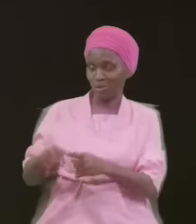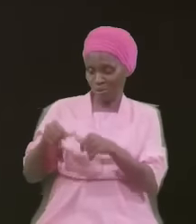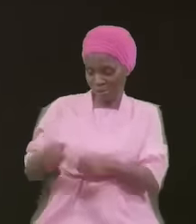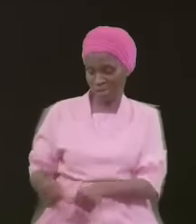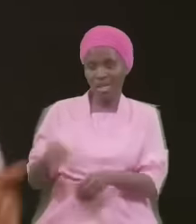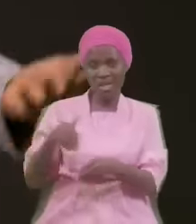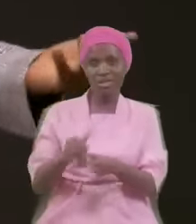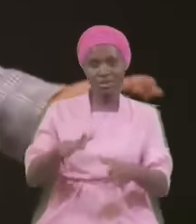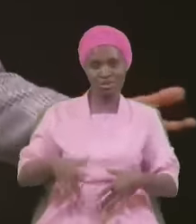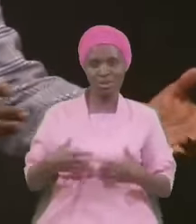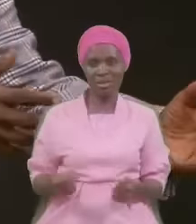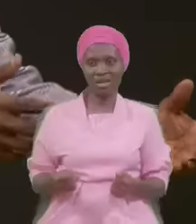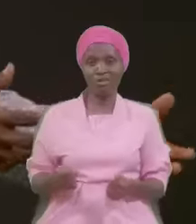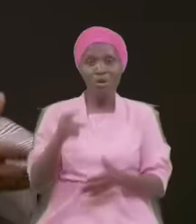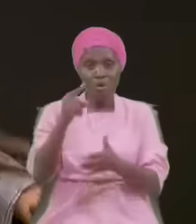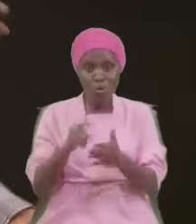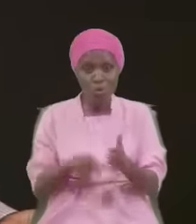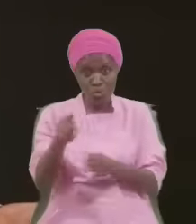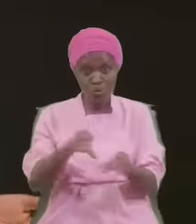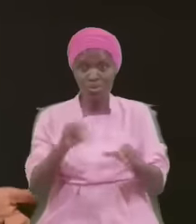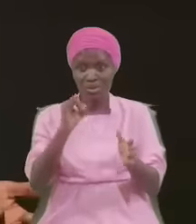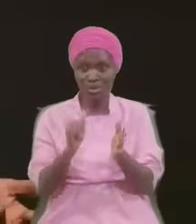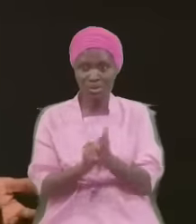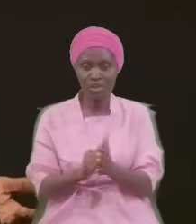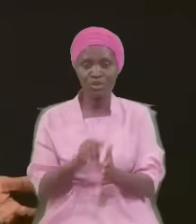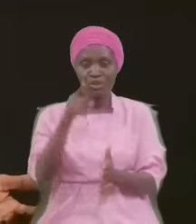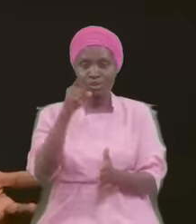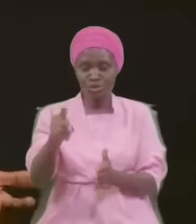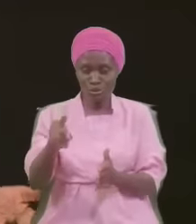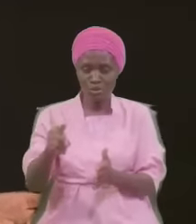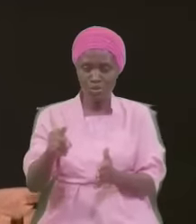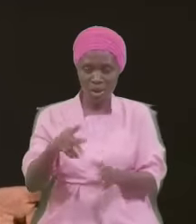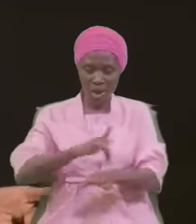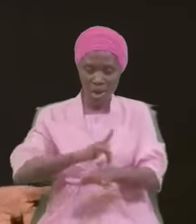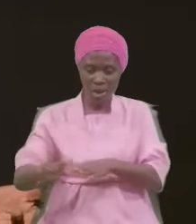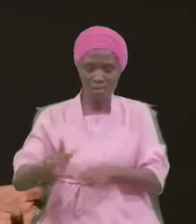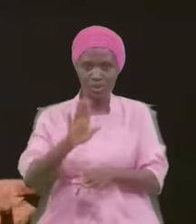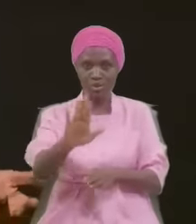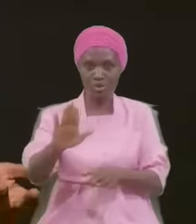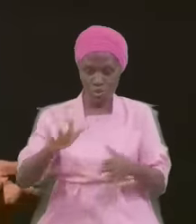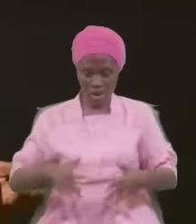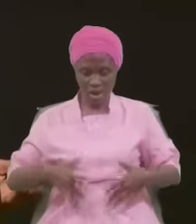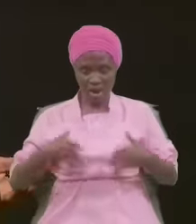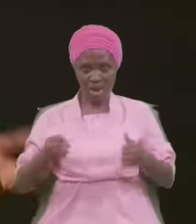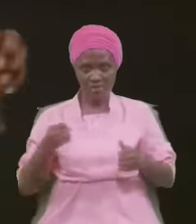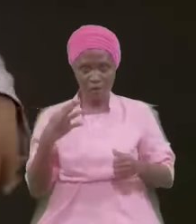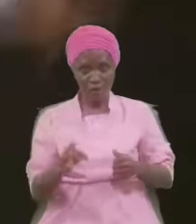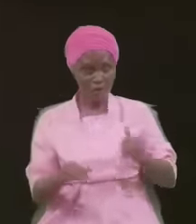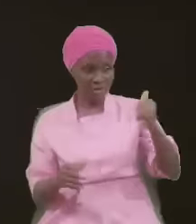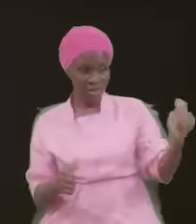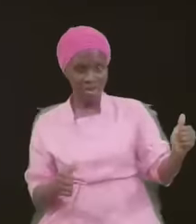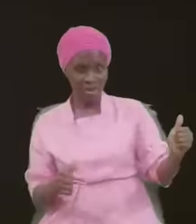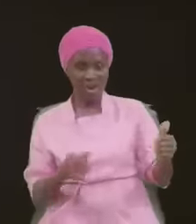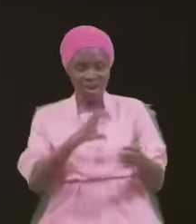in your life. What you do is you empty your box, you empty your life of A. Take